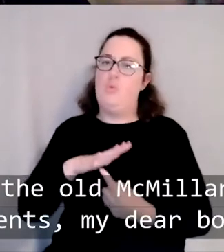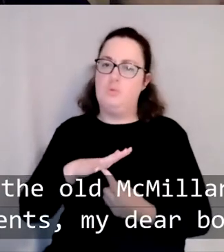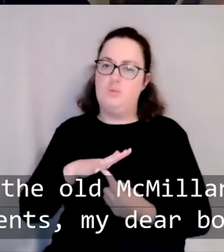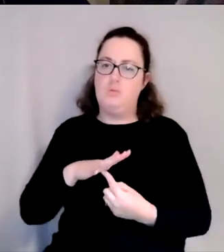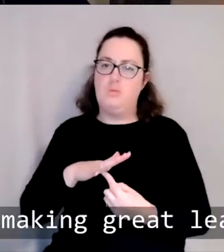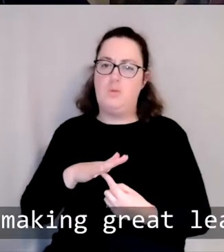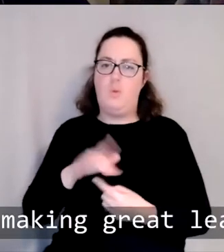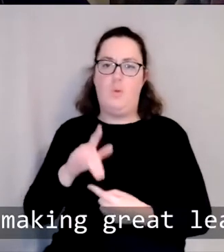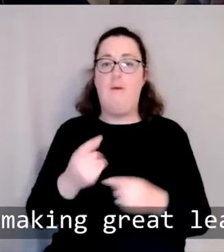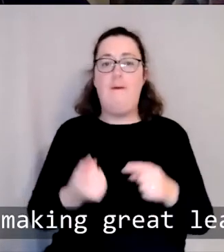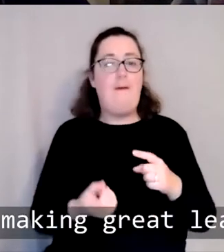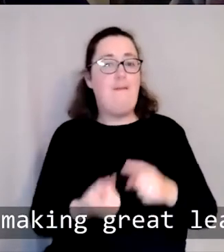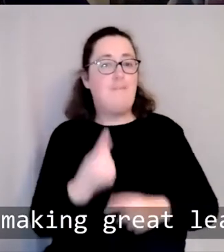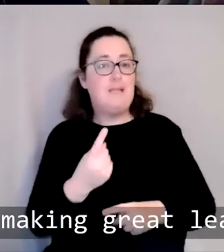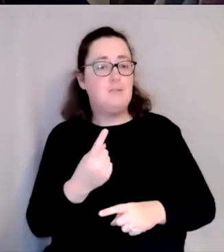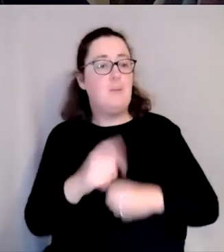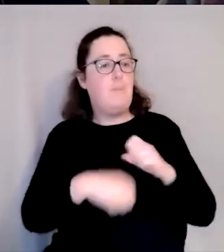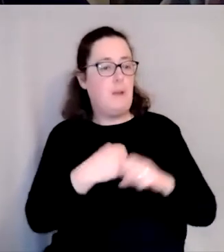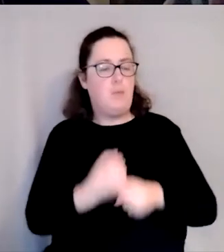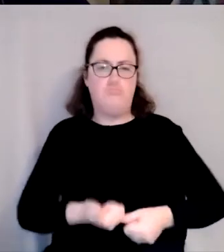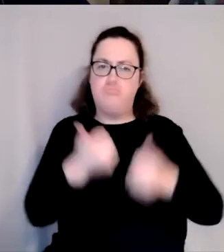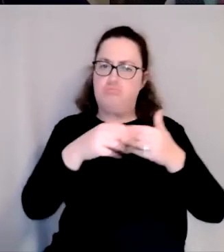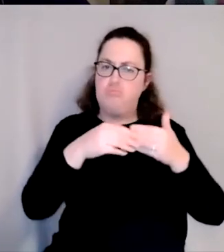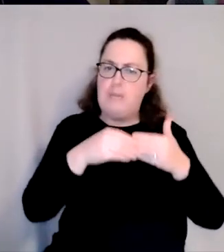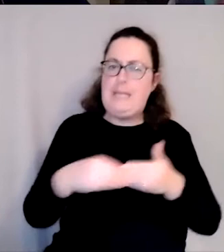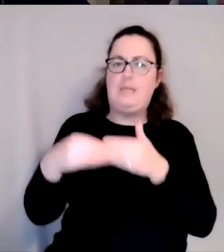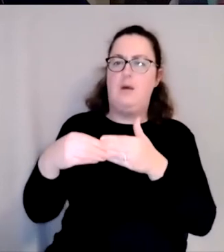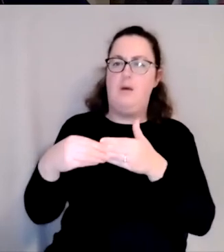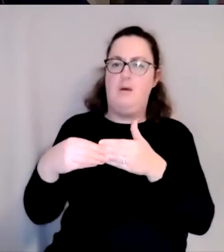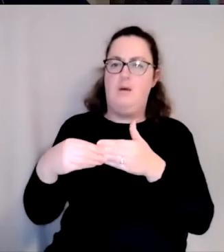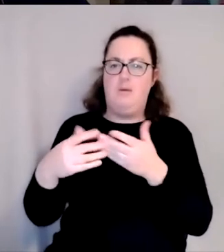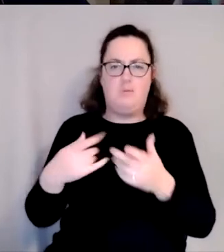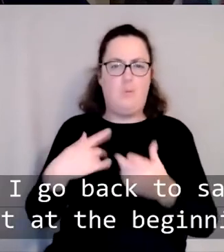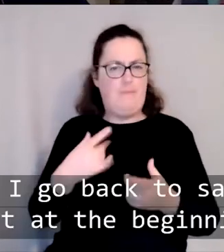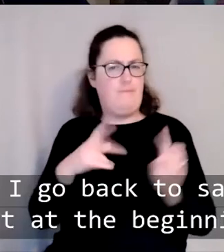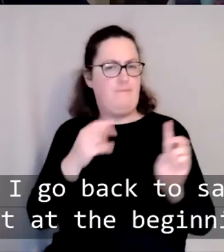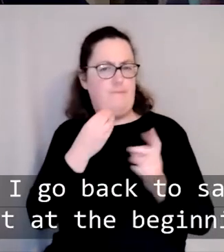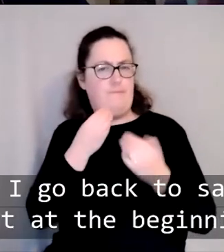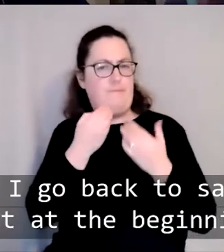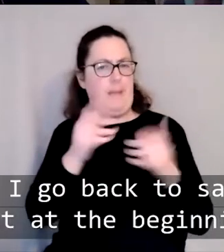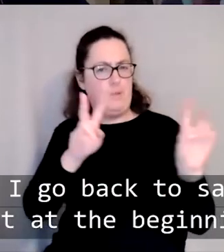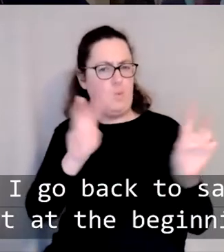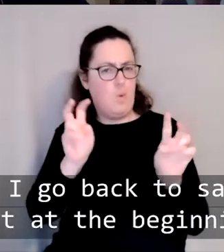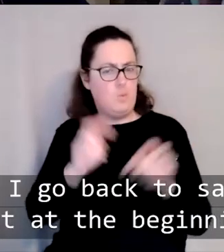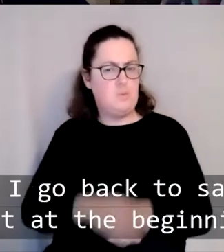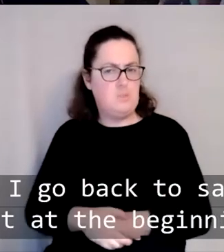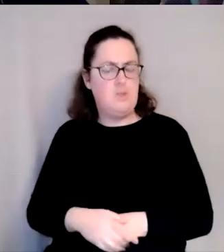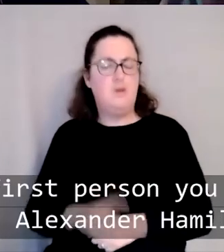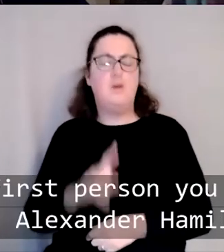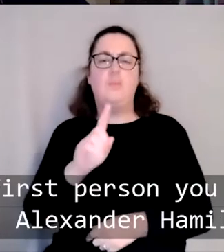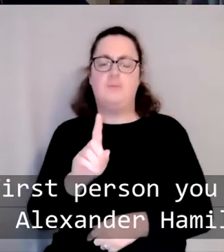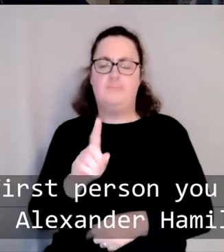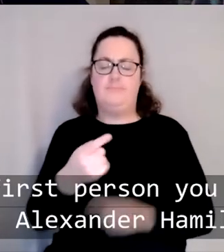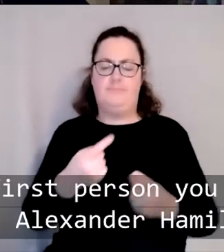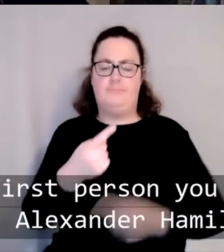events, my dear boy, about making great leaders. And you, if I go back to say right at the beginning,